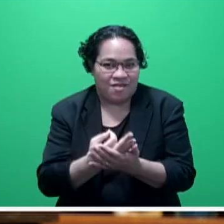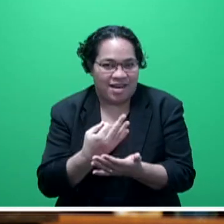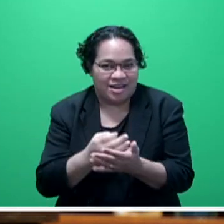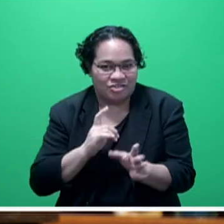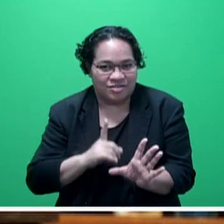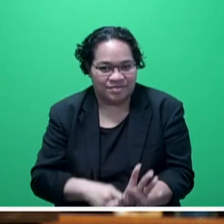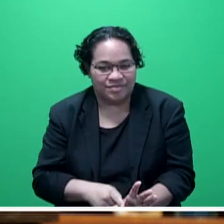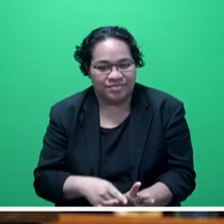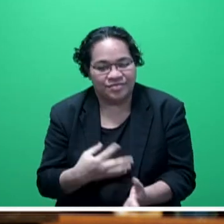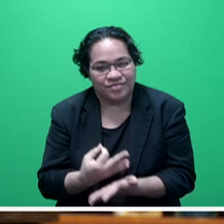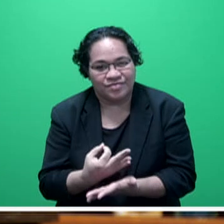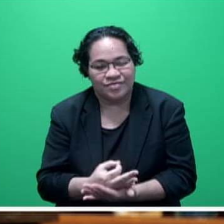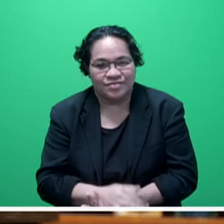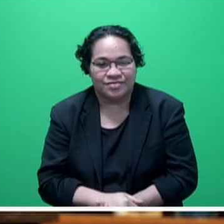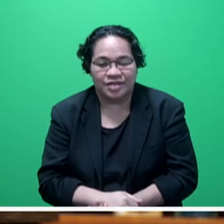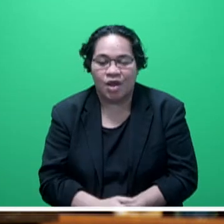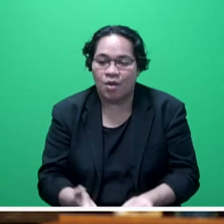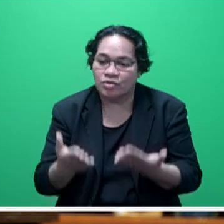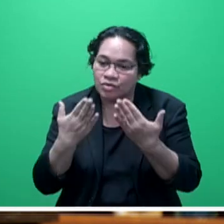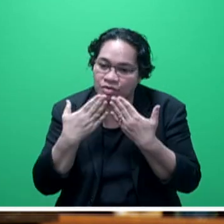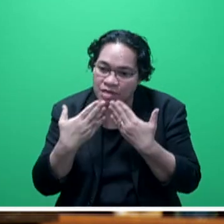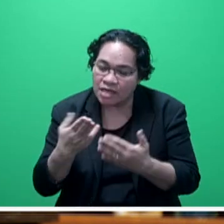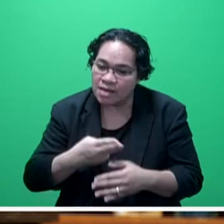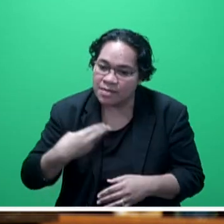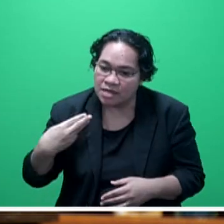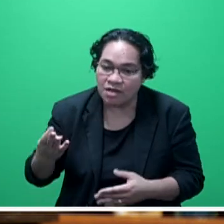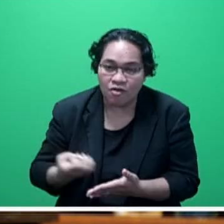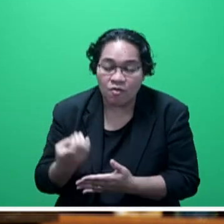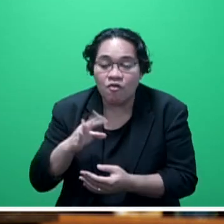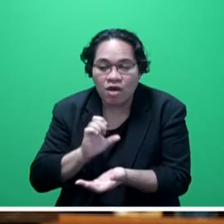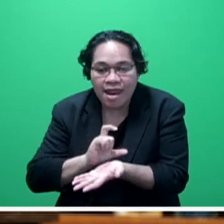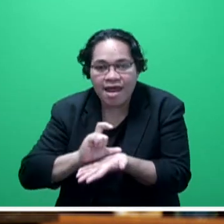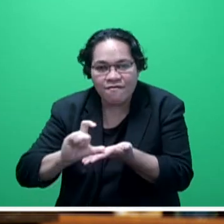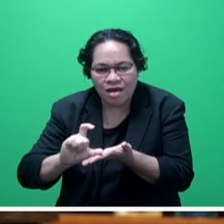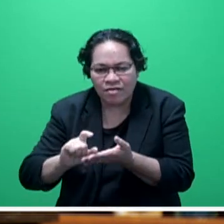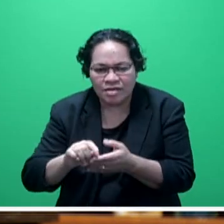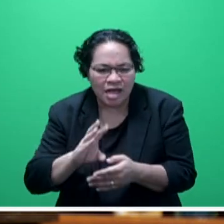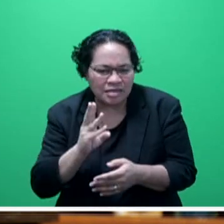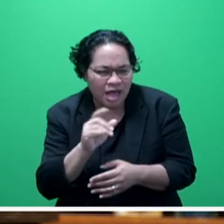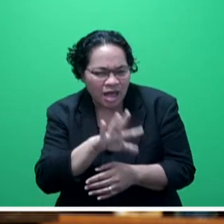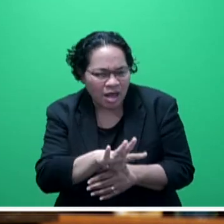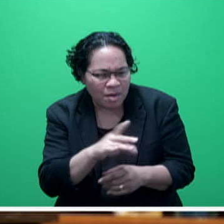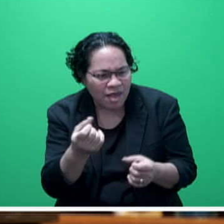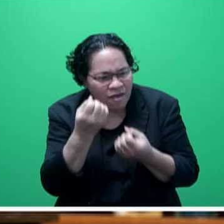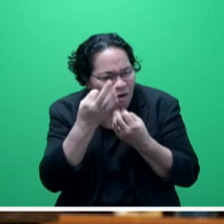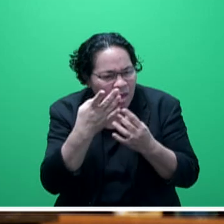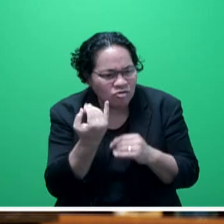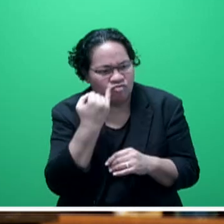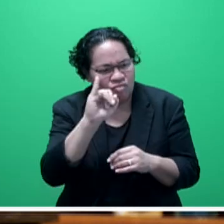I thank the Honourable Minister for Economy for clarifying the misinformation spread by few